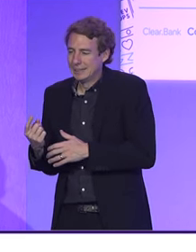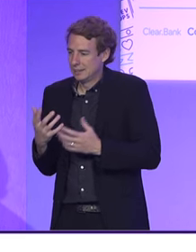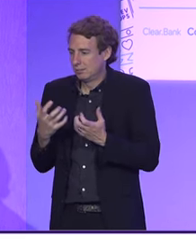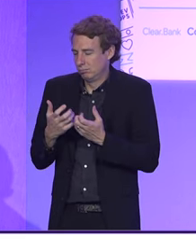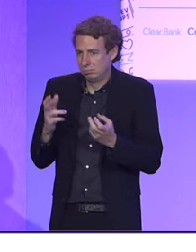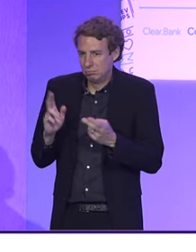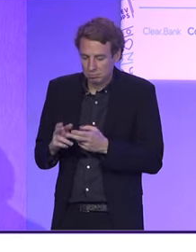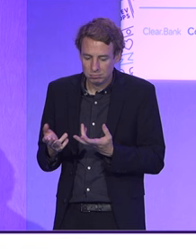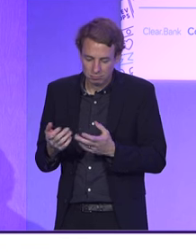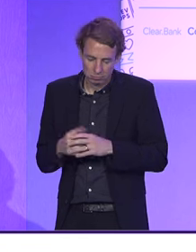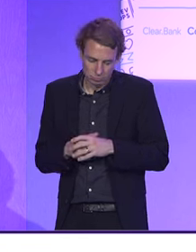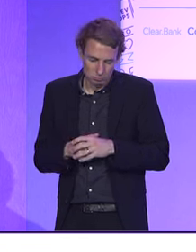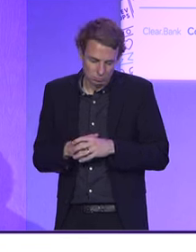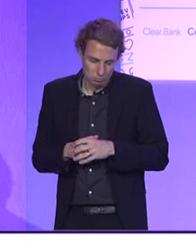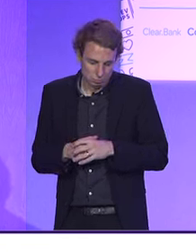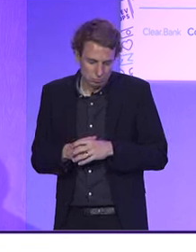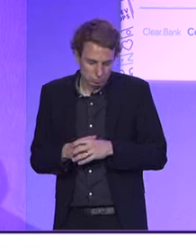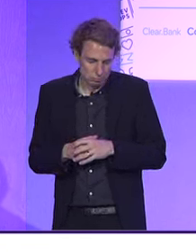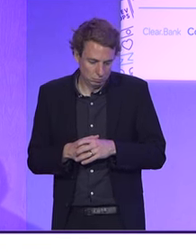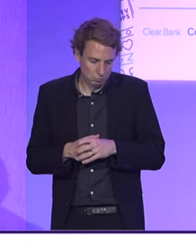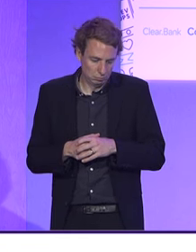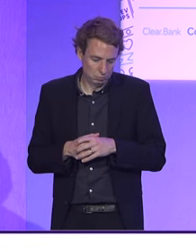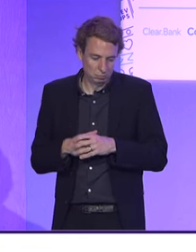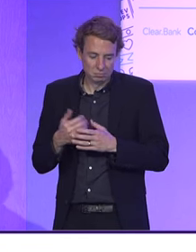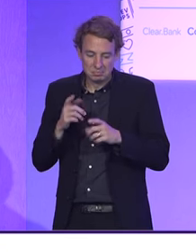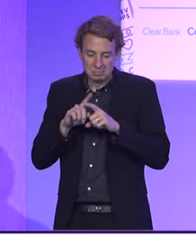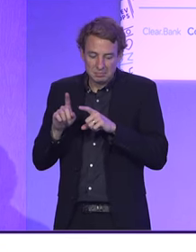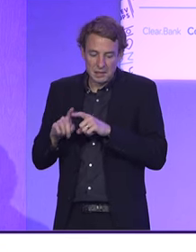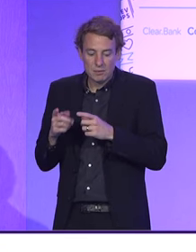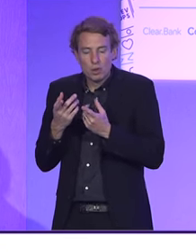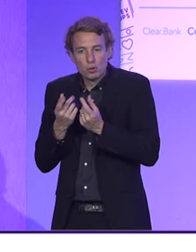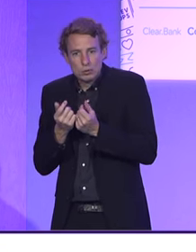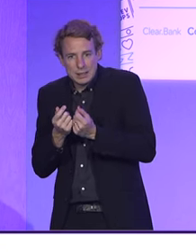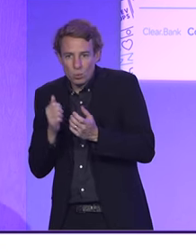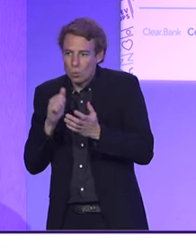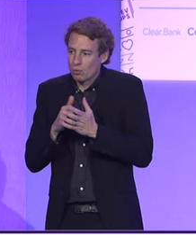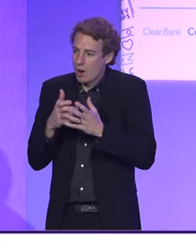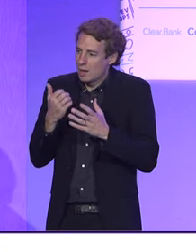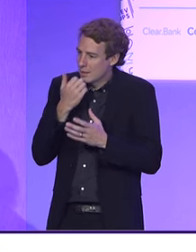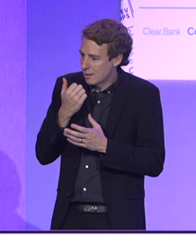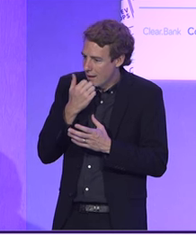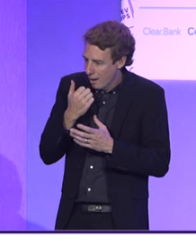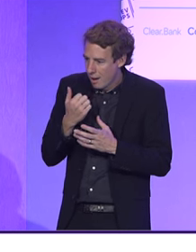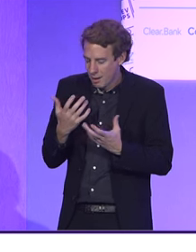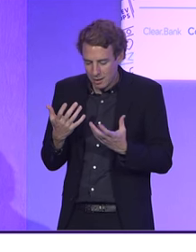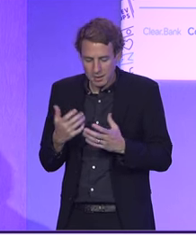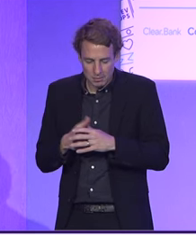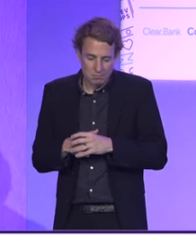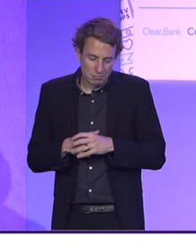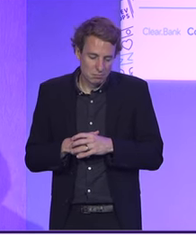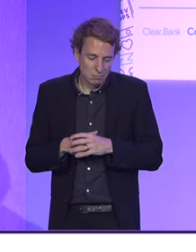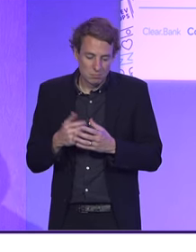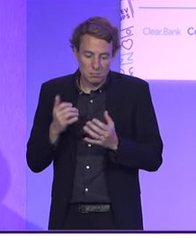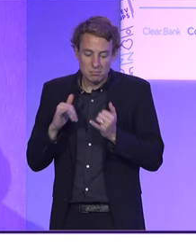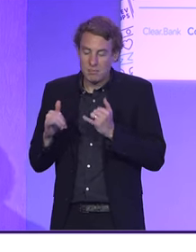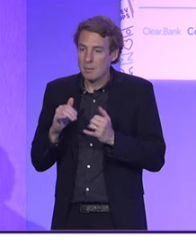tools that has Kubernetes for scaling your resources. If you are in the app on QA, you can switch off. That's okay.